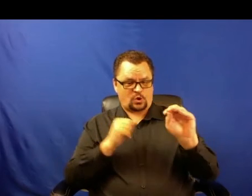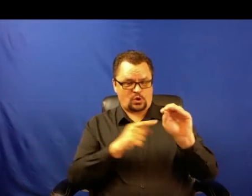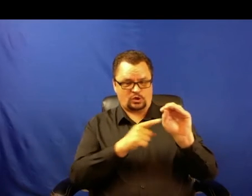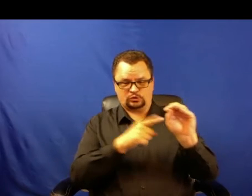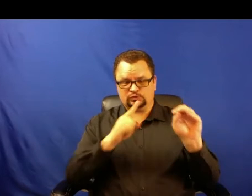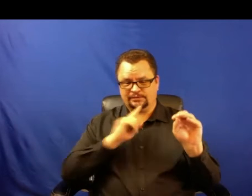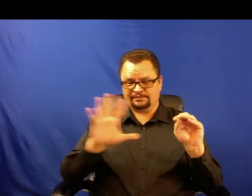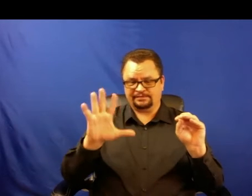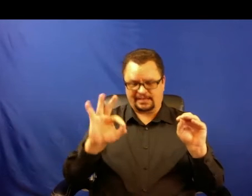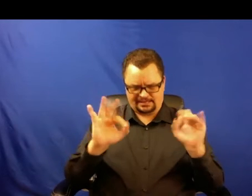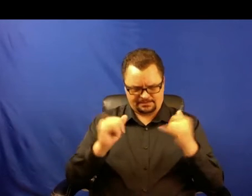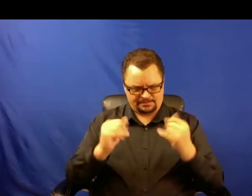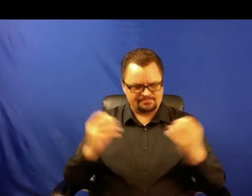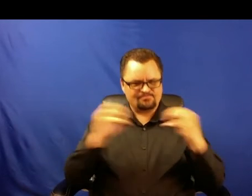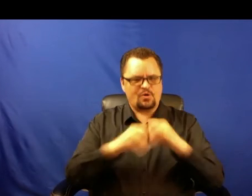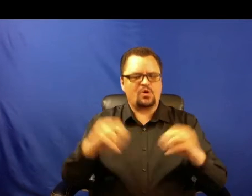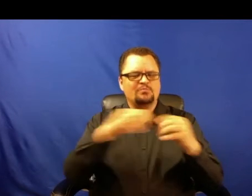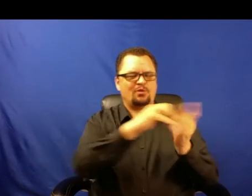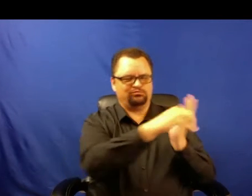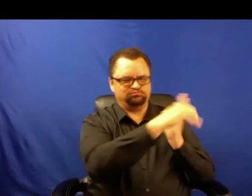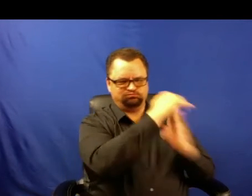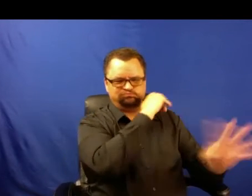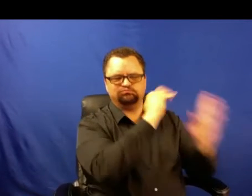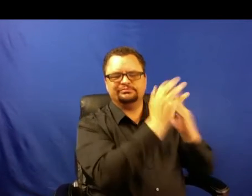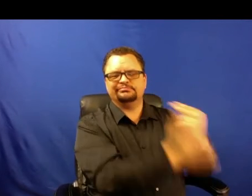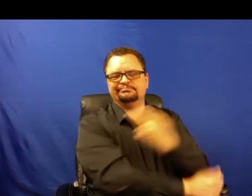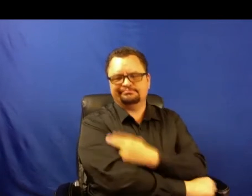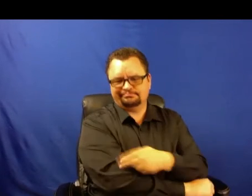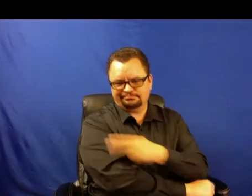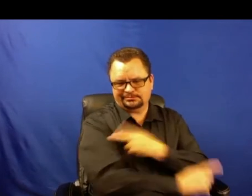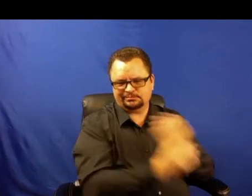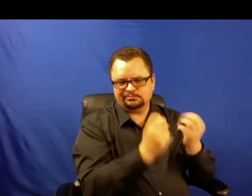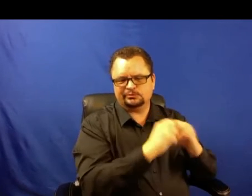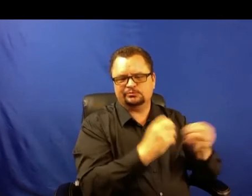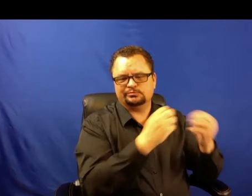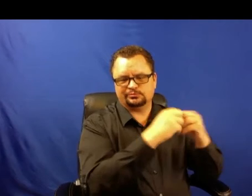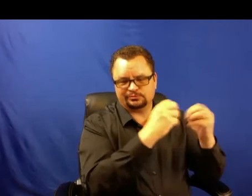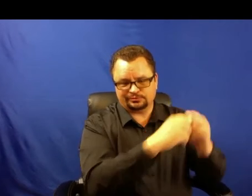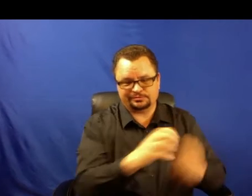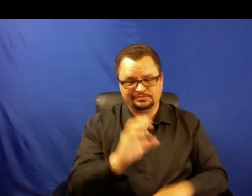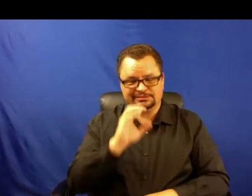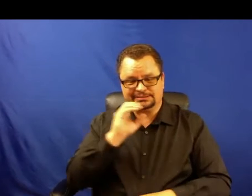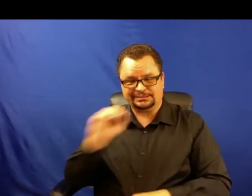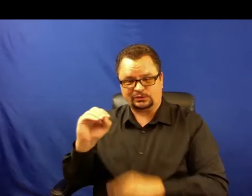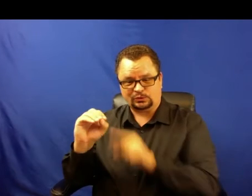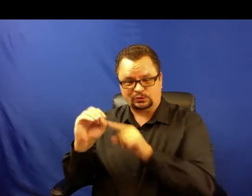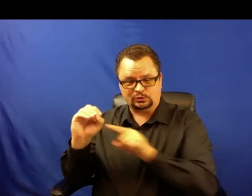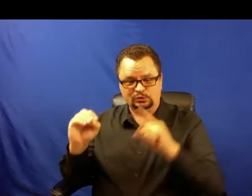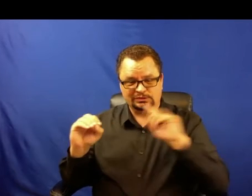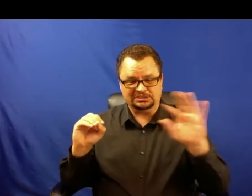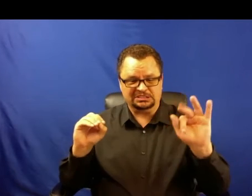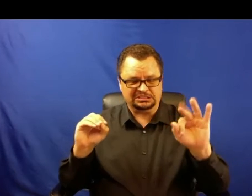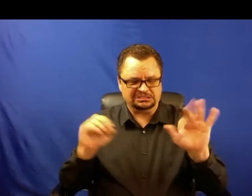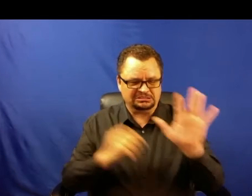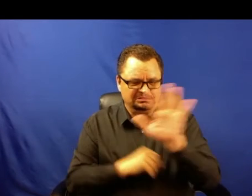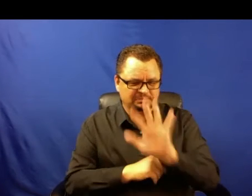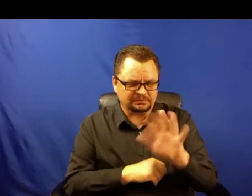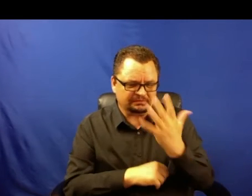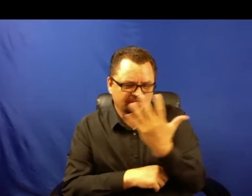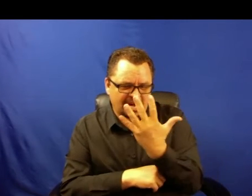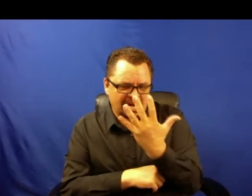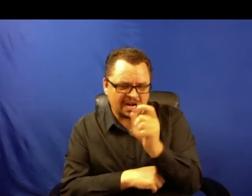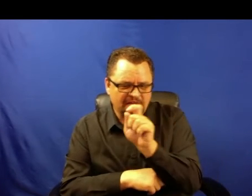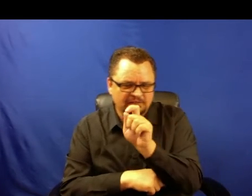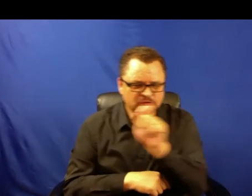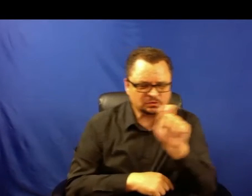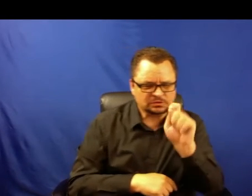County. The 0 to 19 continue to be around 5 to 7%. And the 20 to 39 saw a bit of an increase, but